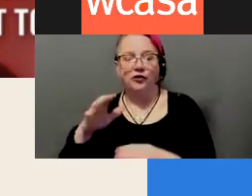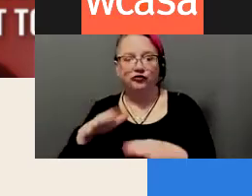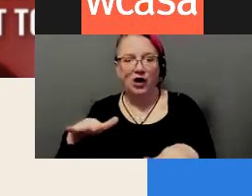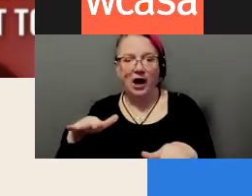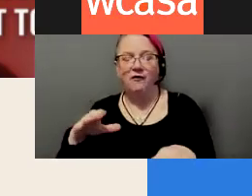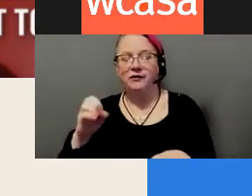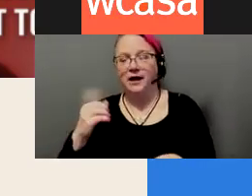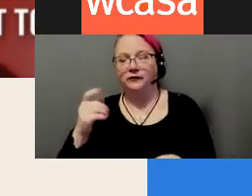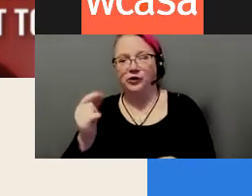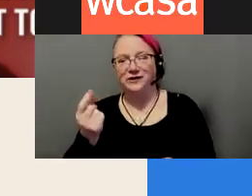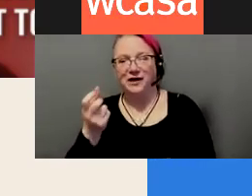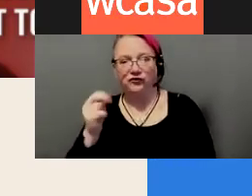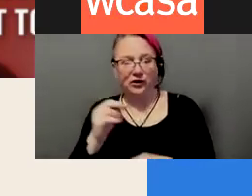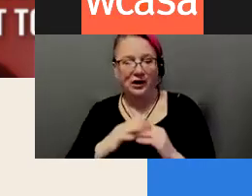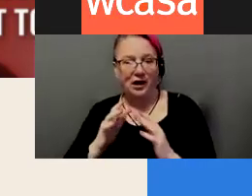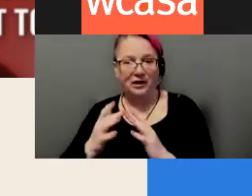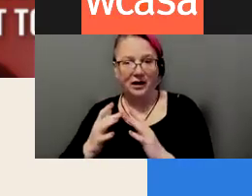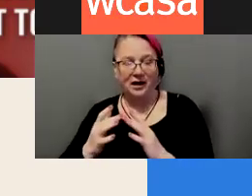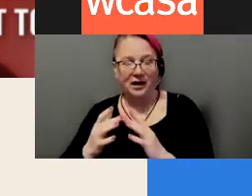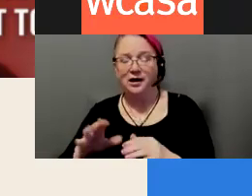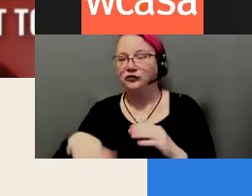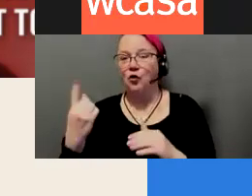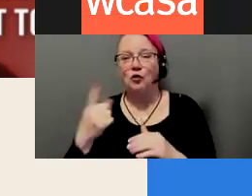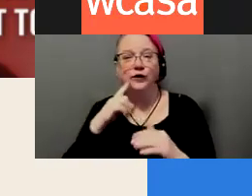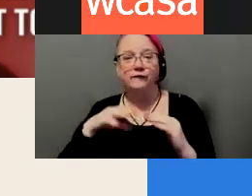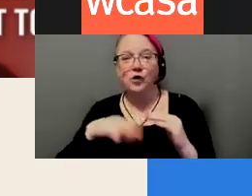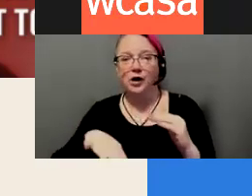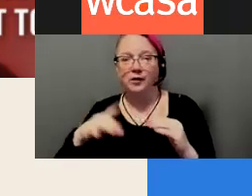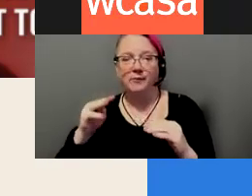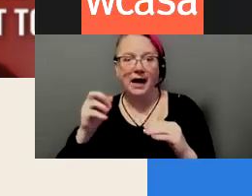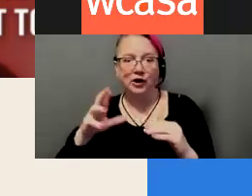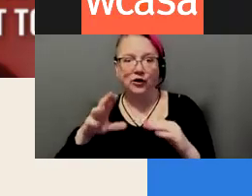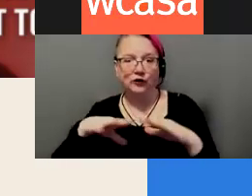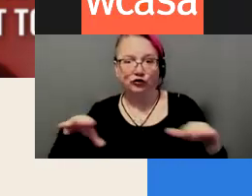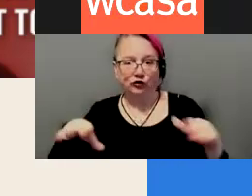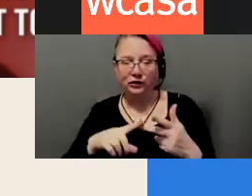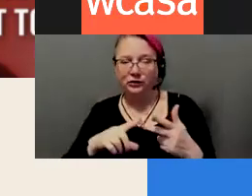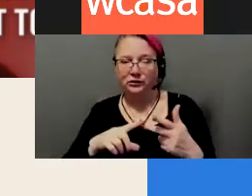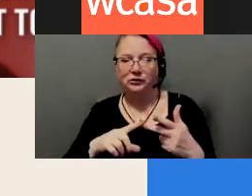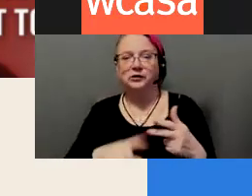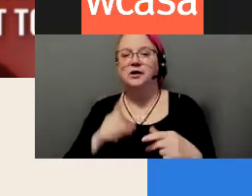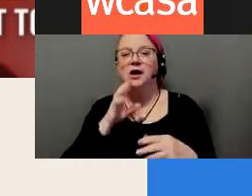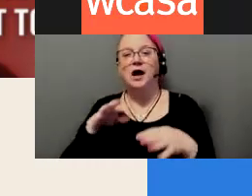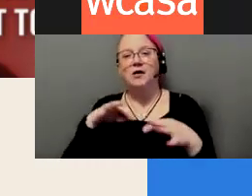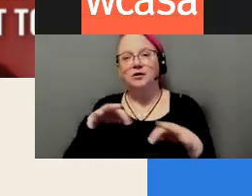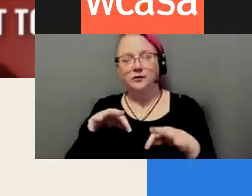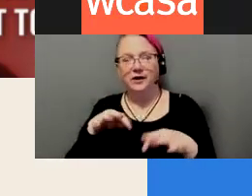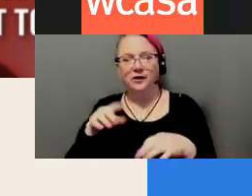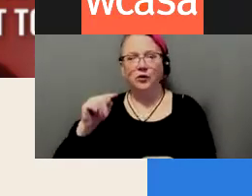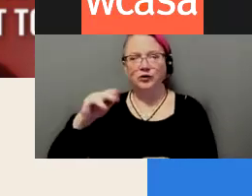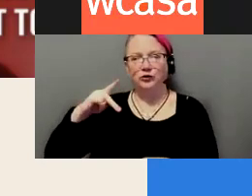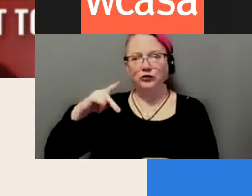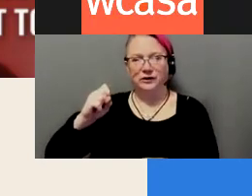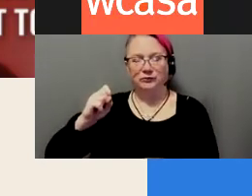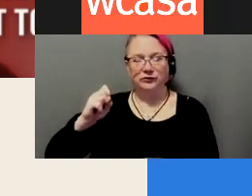online. Note that this is only for minor victims. I'll explain a little more about where those tips go on the next